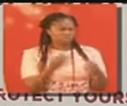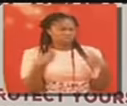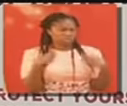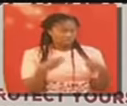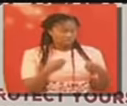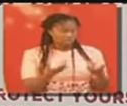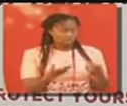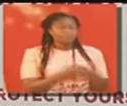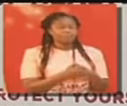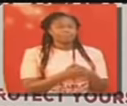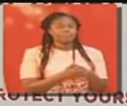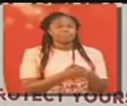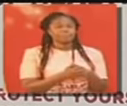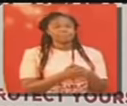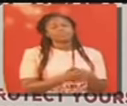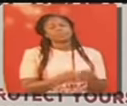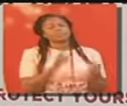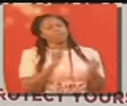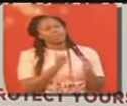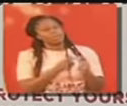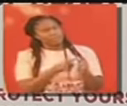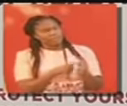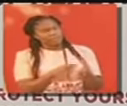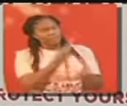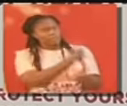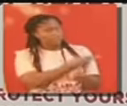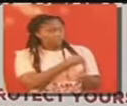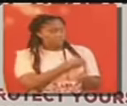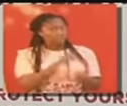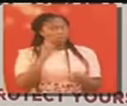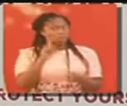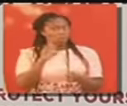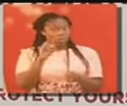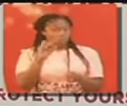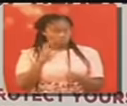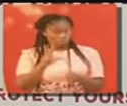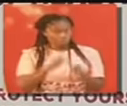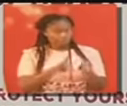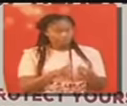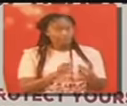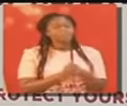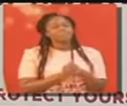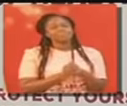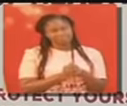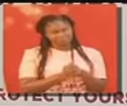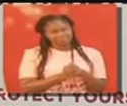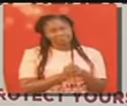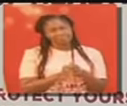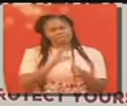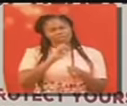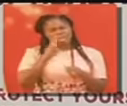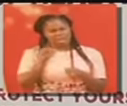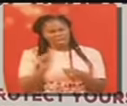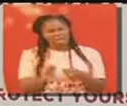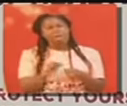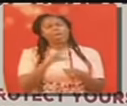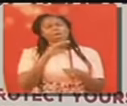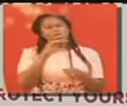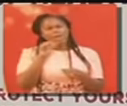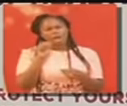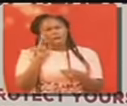two settings. One is the hospital setting, where we have 103 patients spread across the Coover, Cora, Rima,